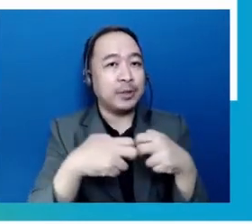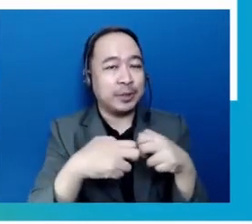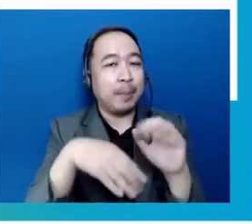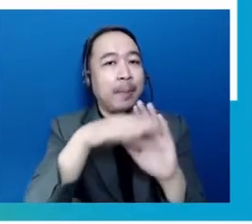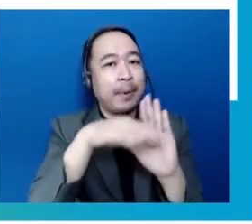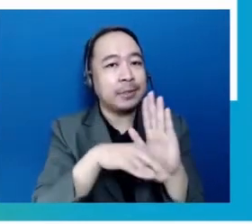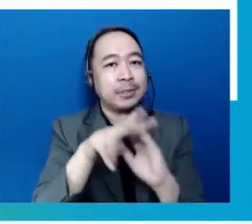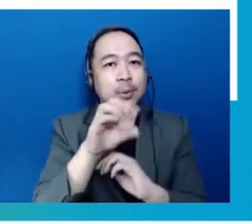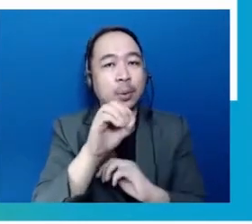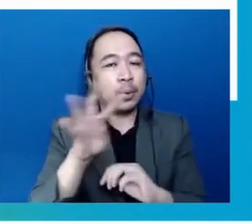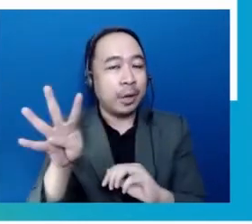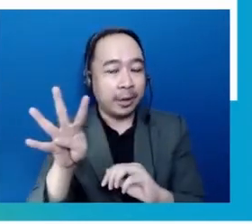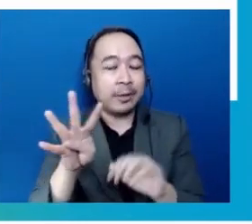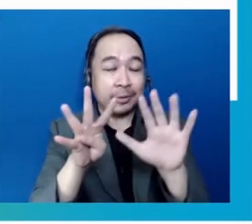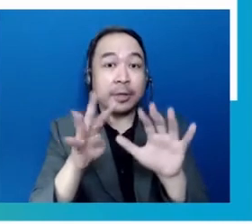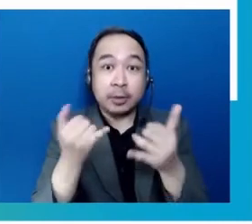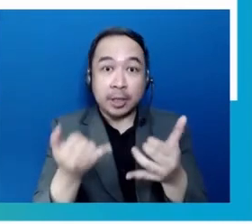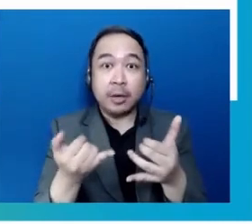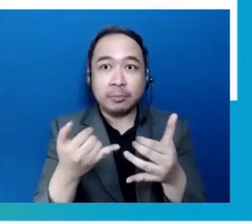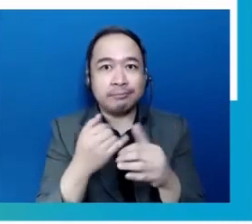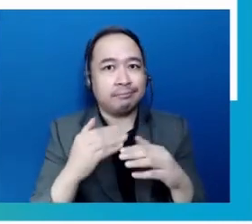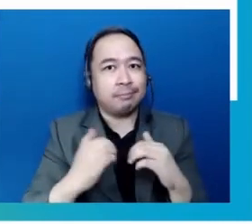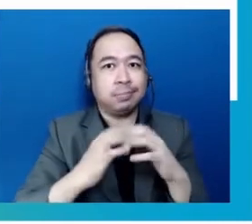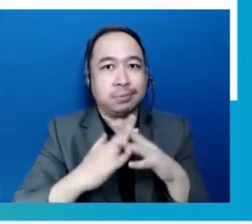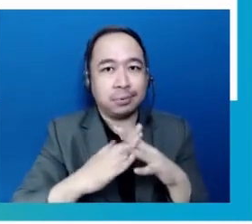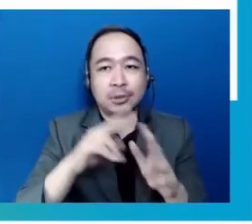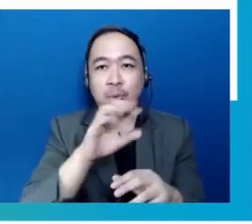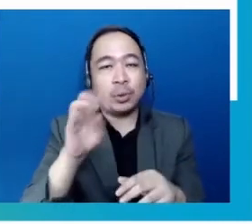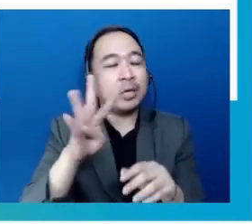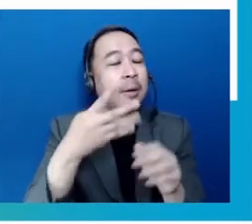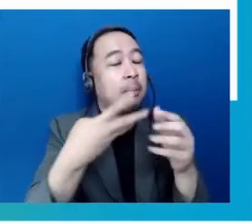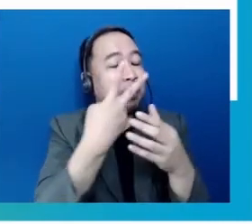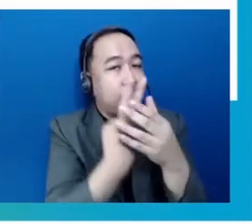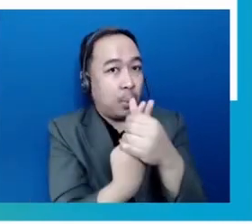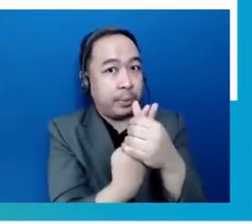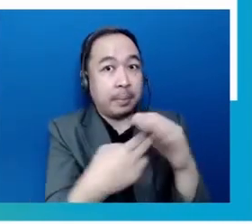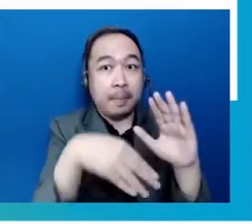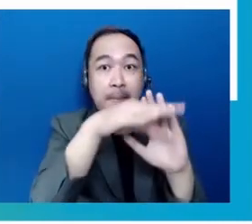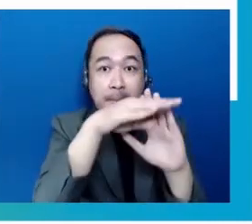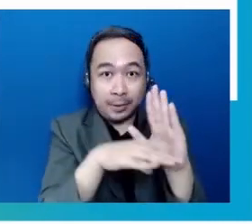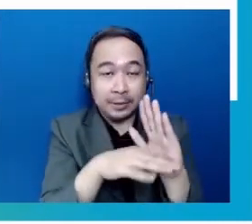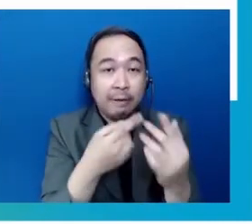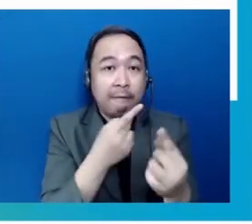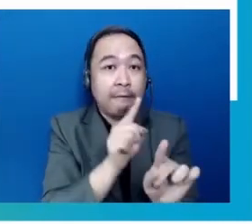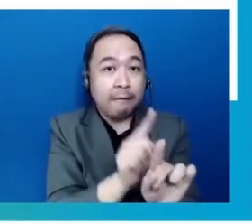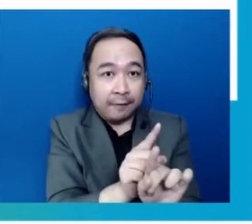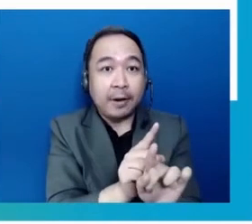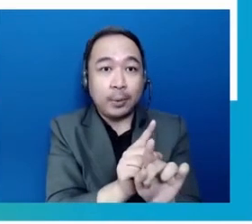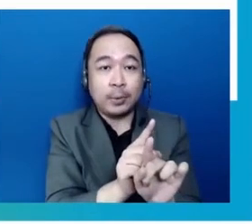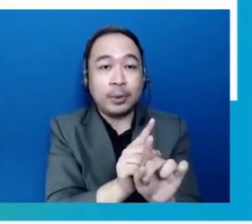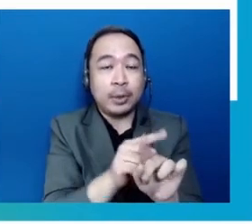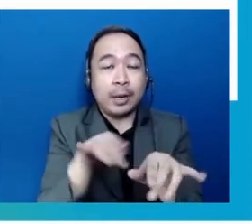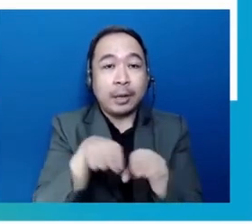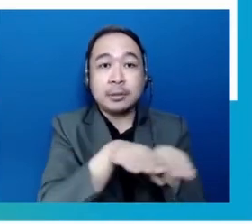to review the Safeguard Policy 2009. Both policies as well as following the co-labor standards